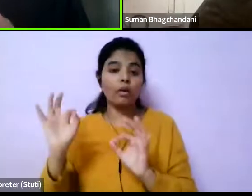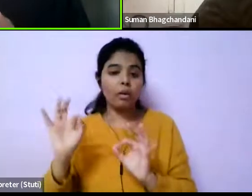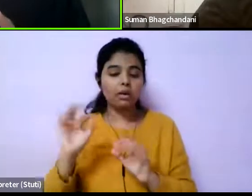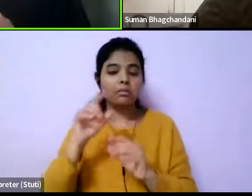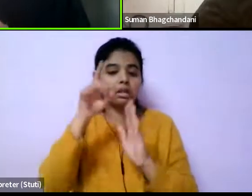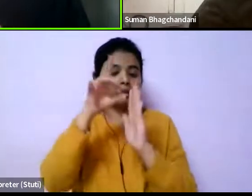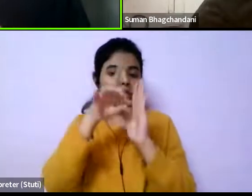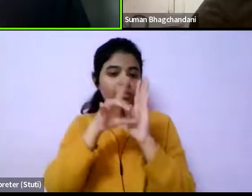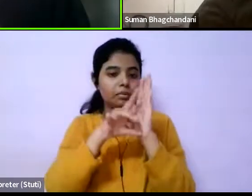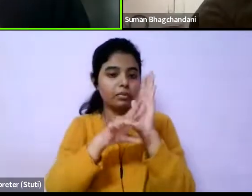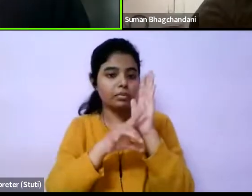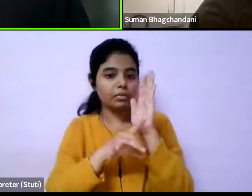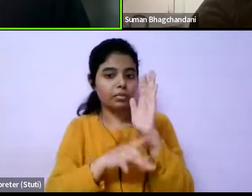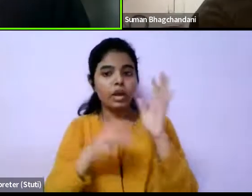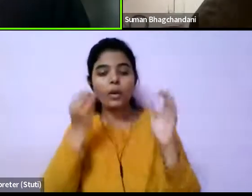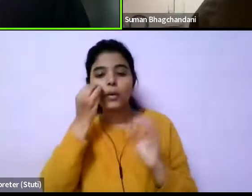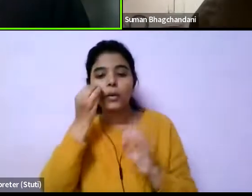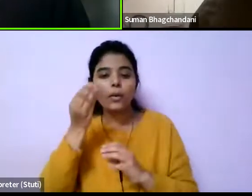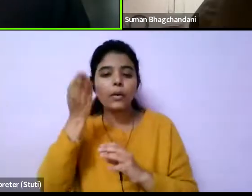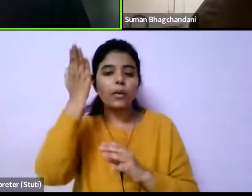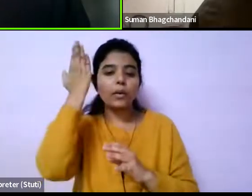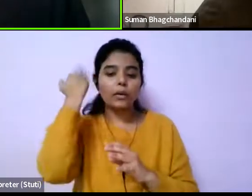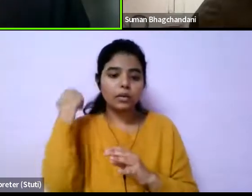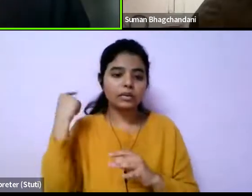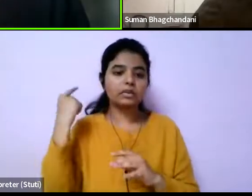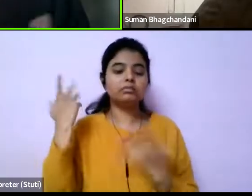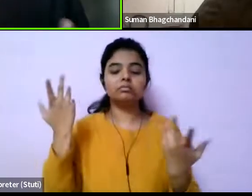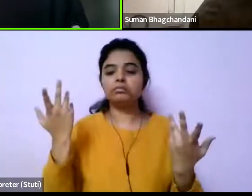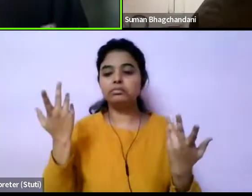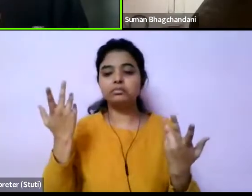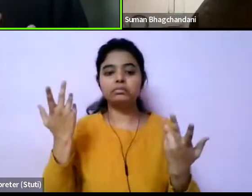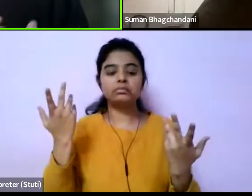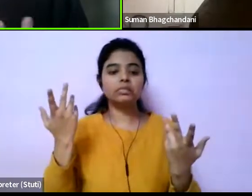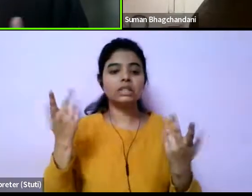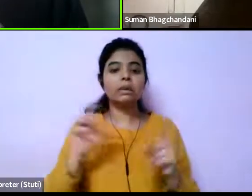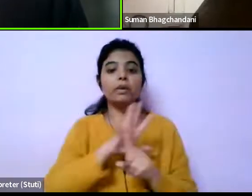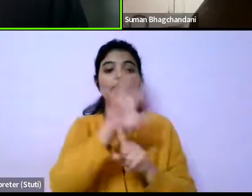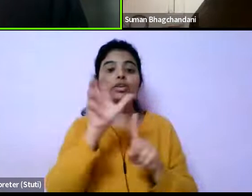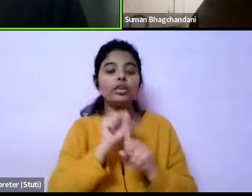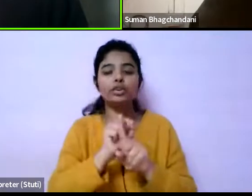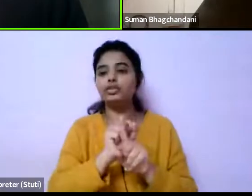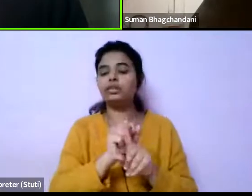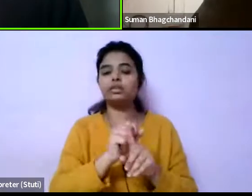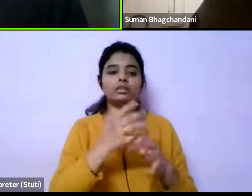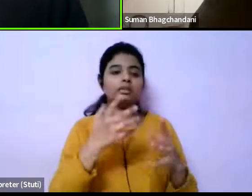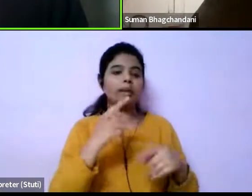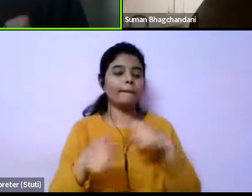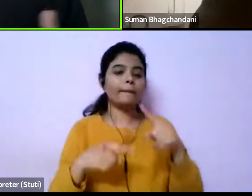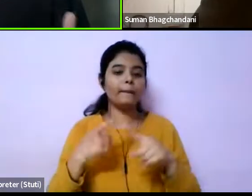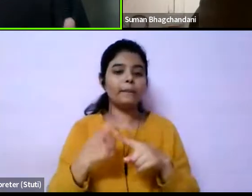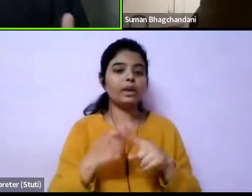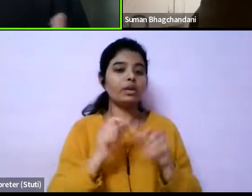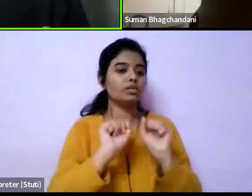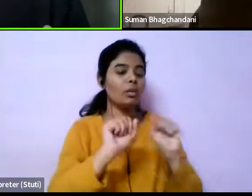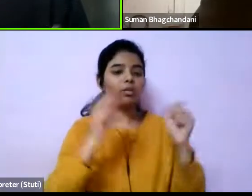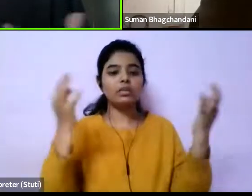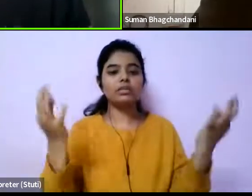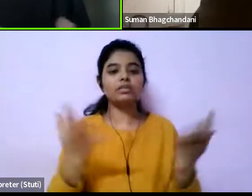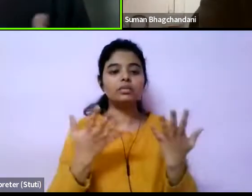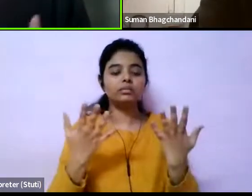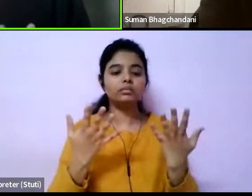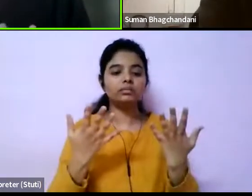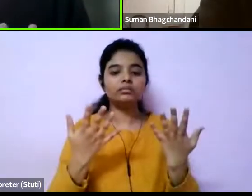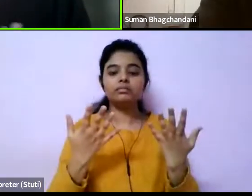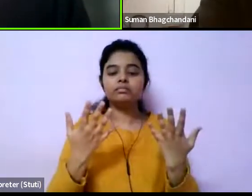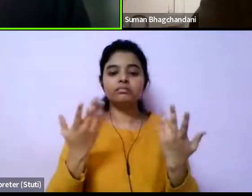to modern day times when because of cultural nationalism, modern day how there